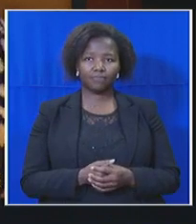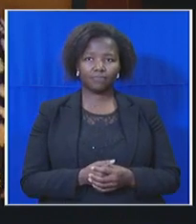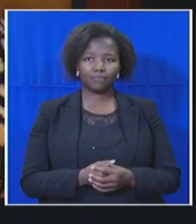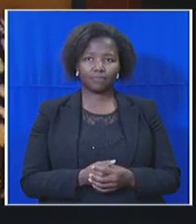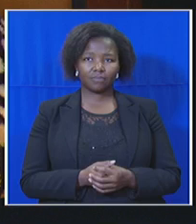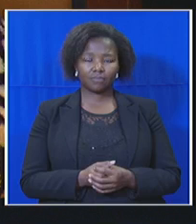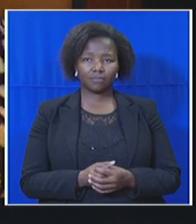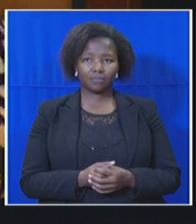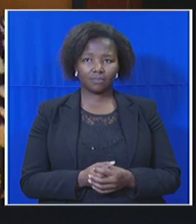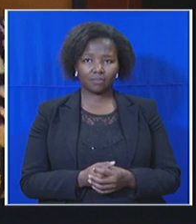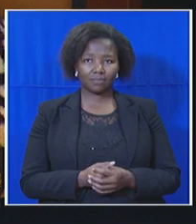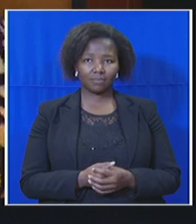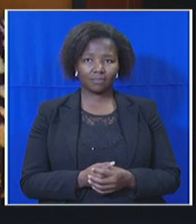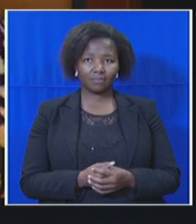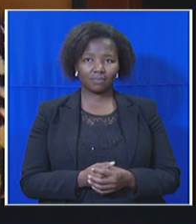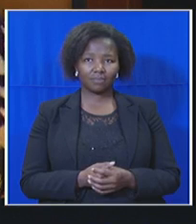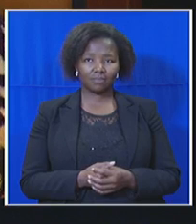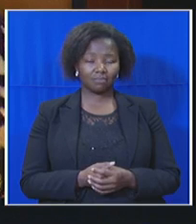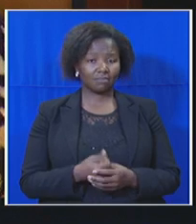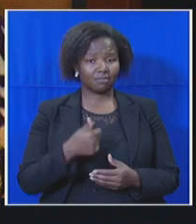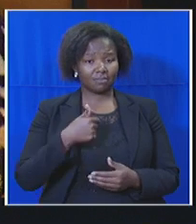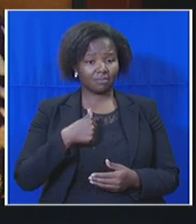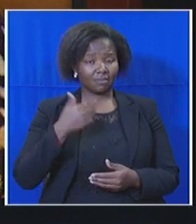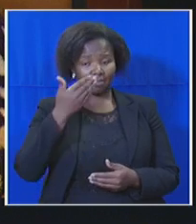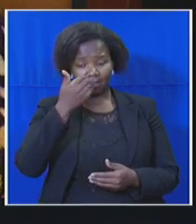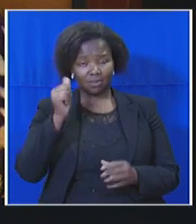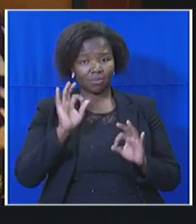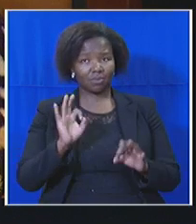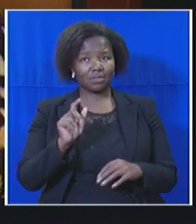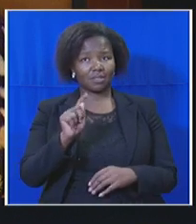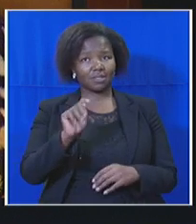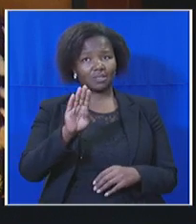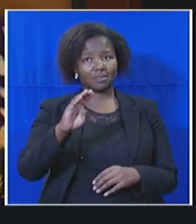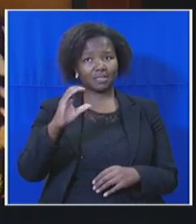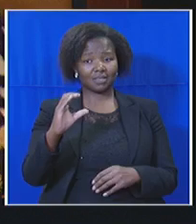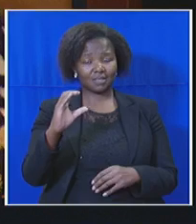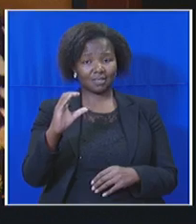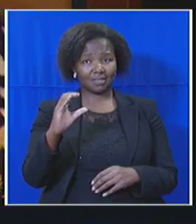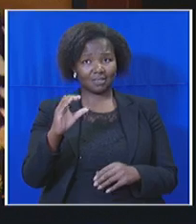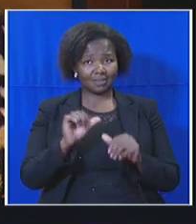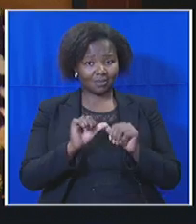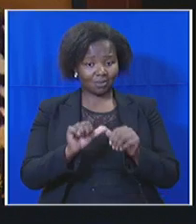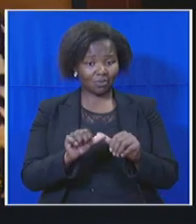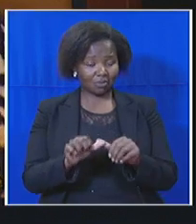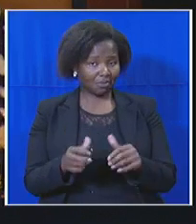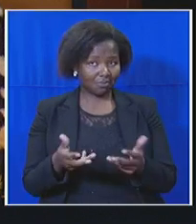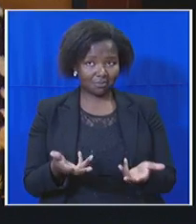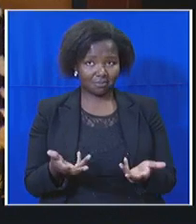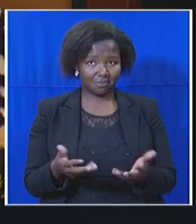Thank you very much, Honorable Member. I didn't know that there was a TPC on statements to be continued.